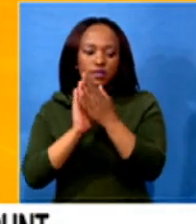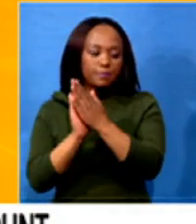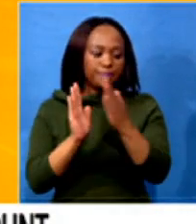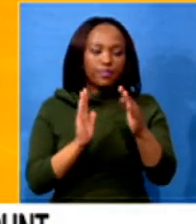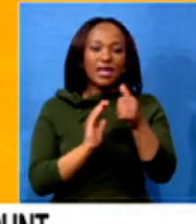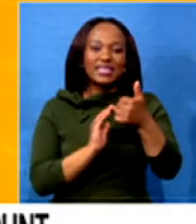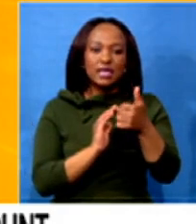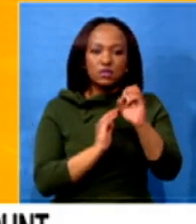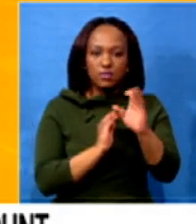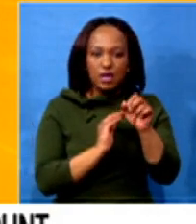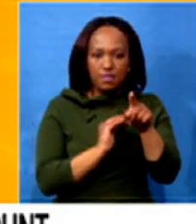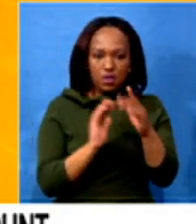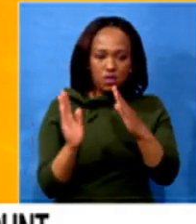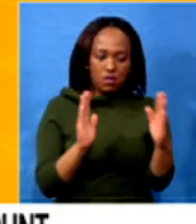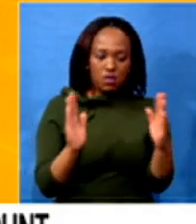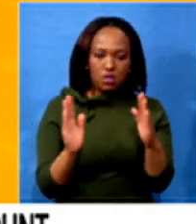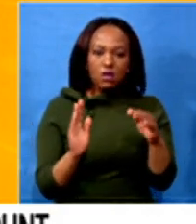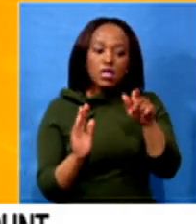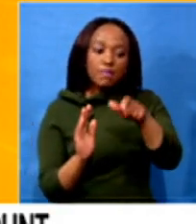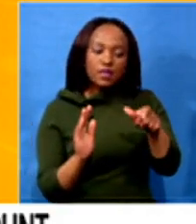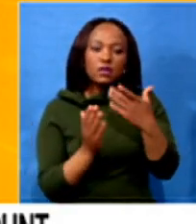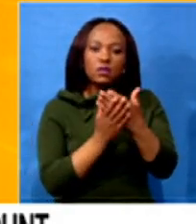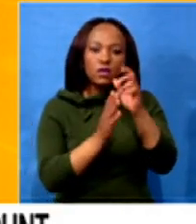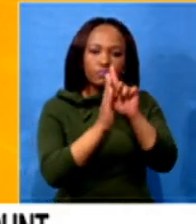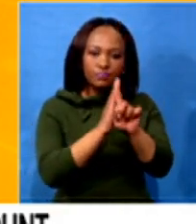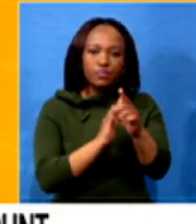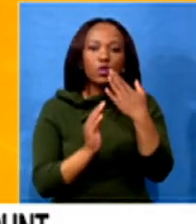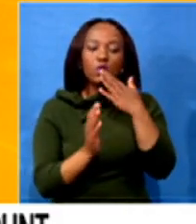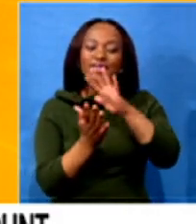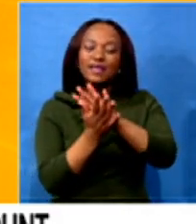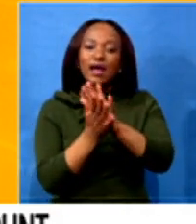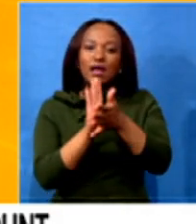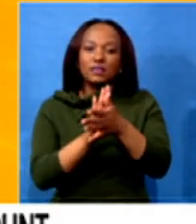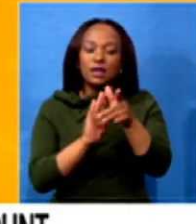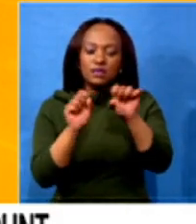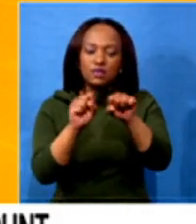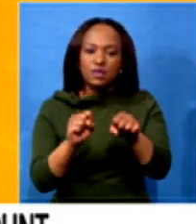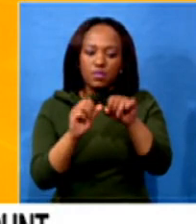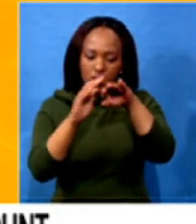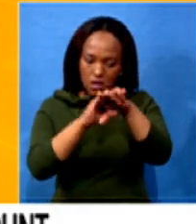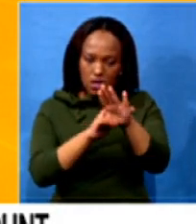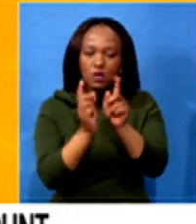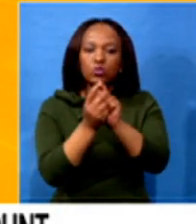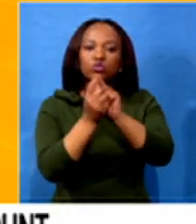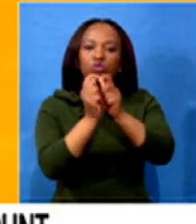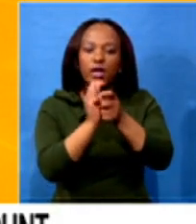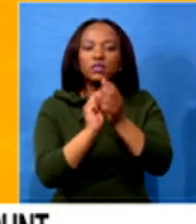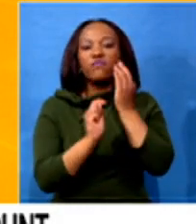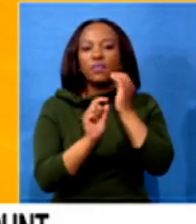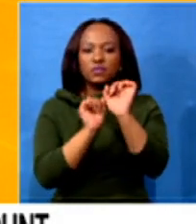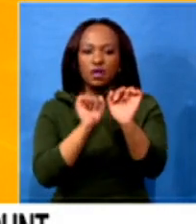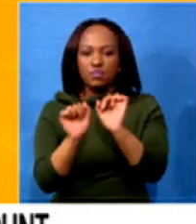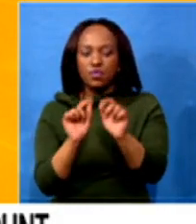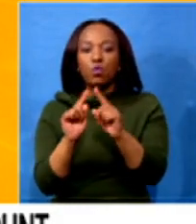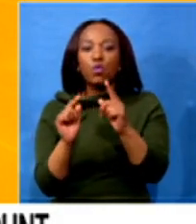September, beneficiaries will be able to enter the South African Social Security Agency system and change their details. The